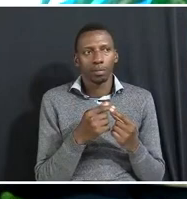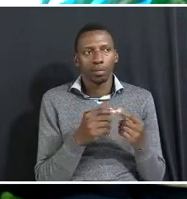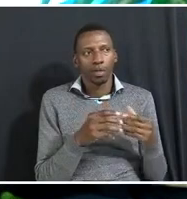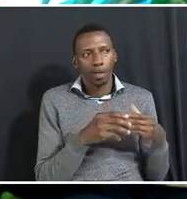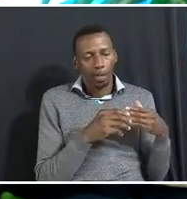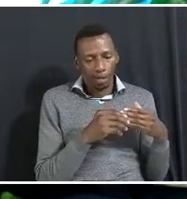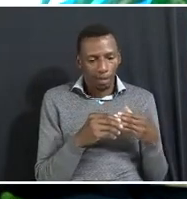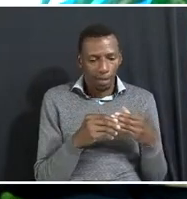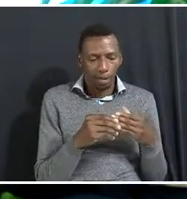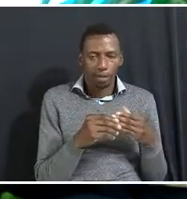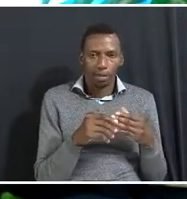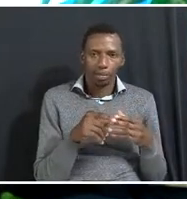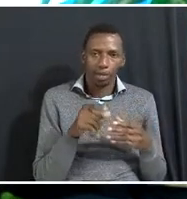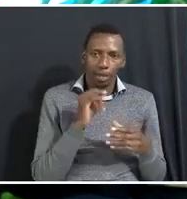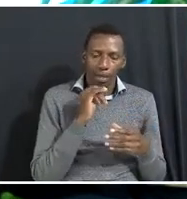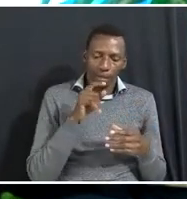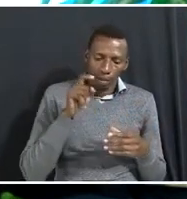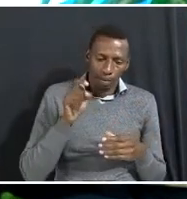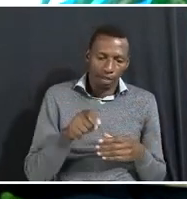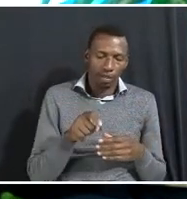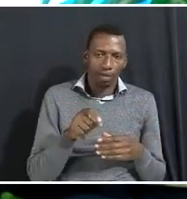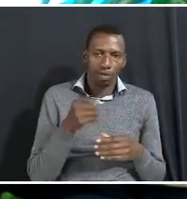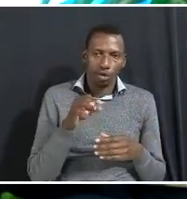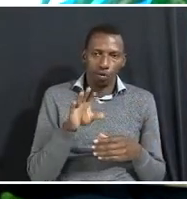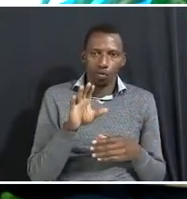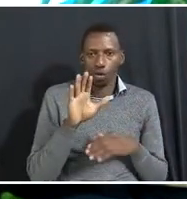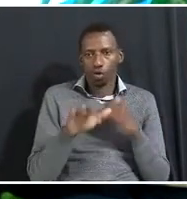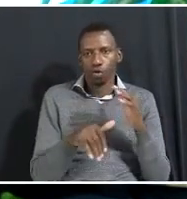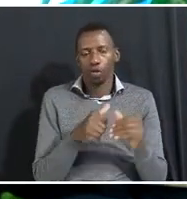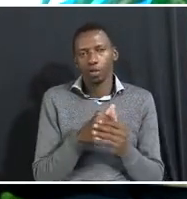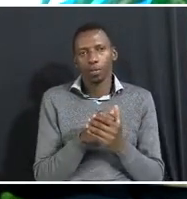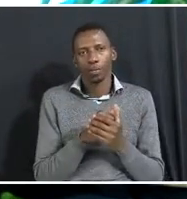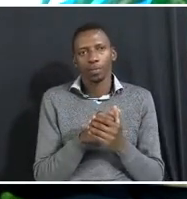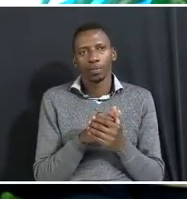leadership is part and parcel of your calling.